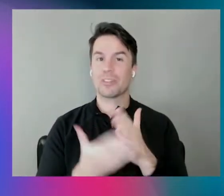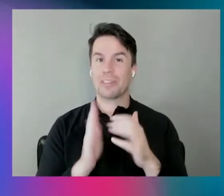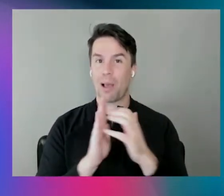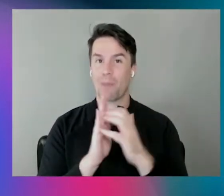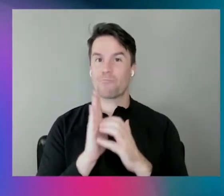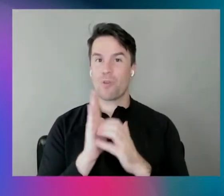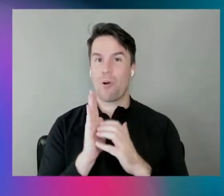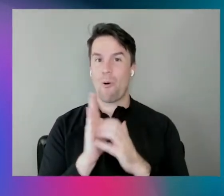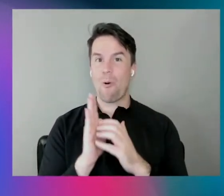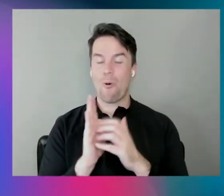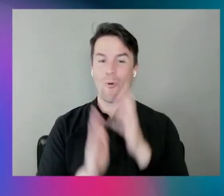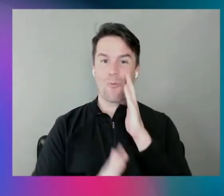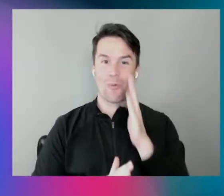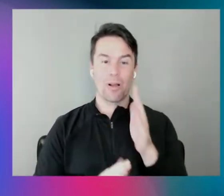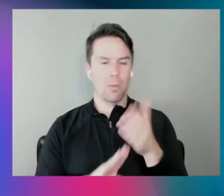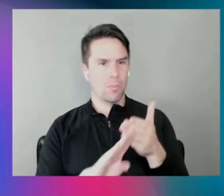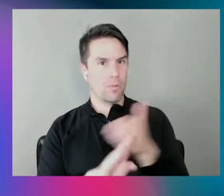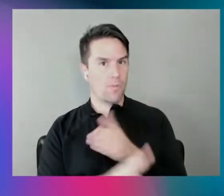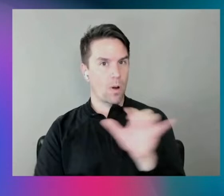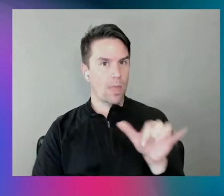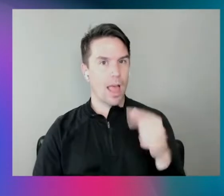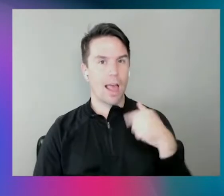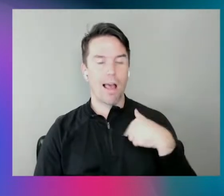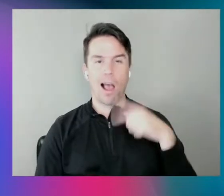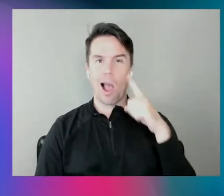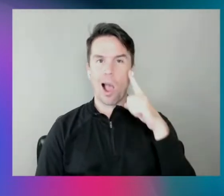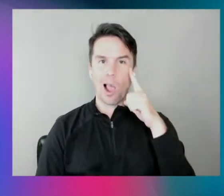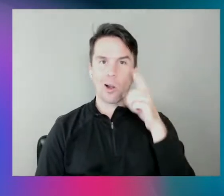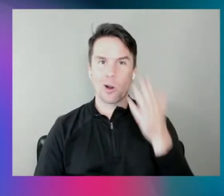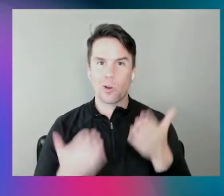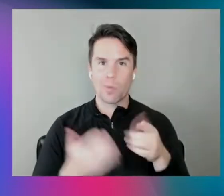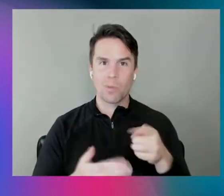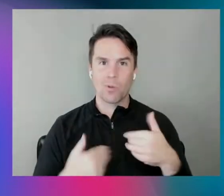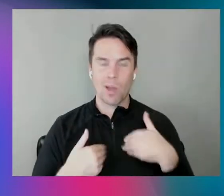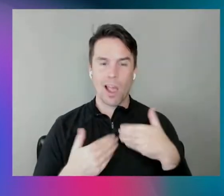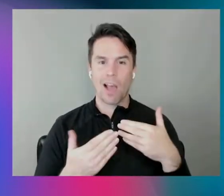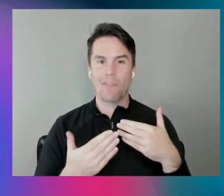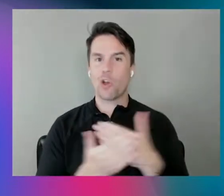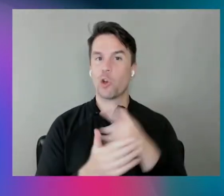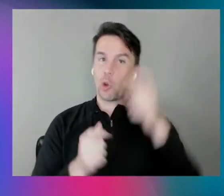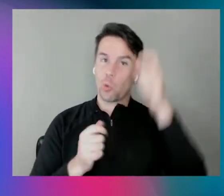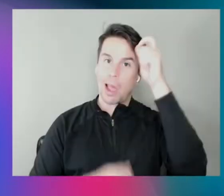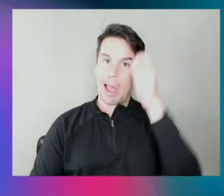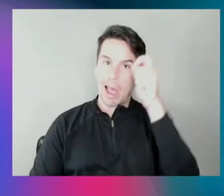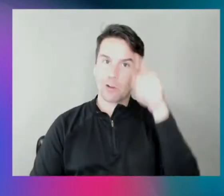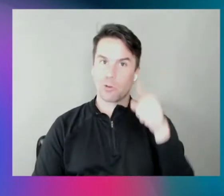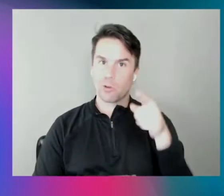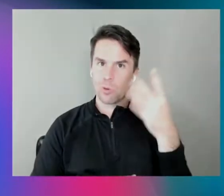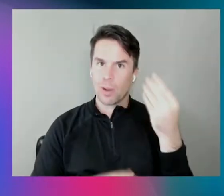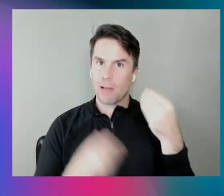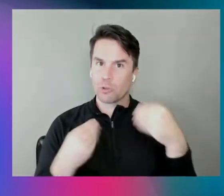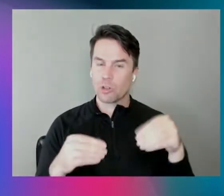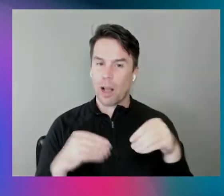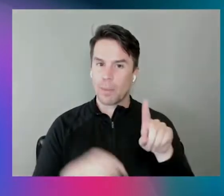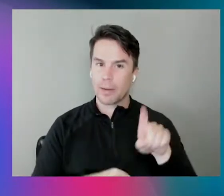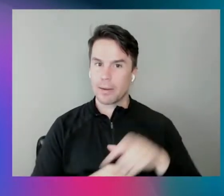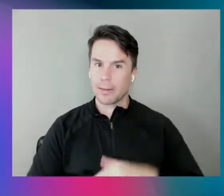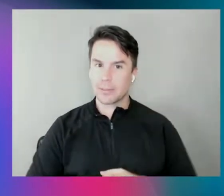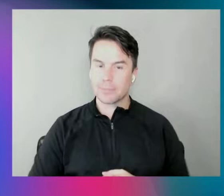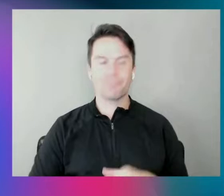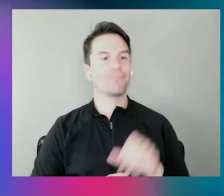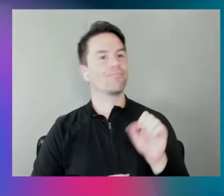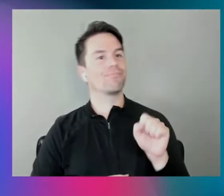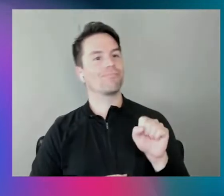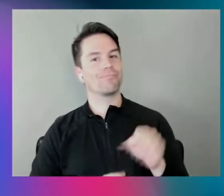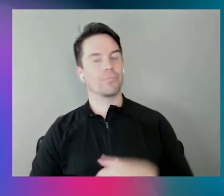that there's maybe a new hat. I heard you went hat shopping. Oh, I did go hat shop. Well, this is the first of the new hats. Okay. We'll have to get the